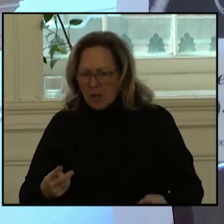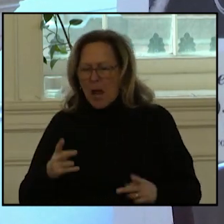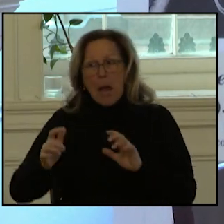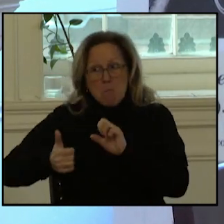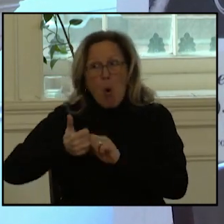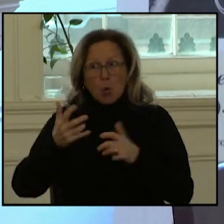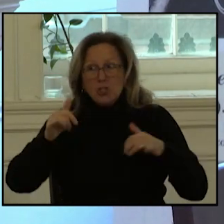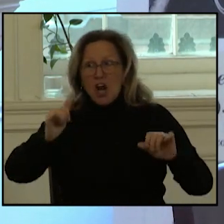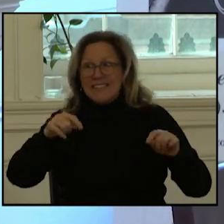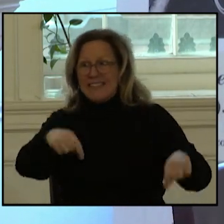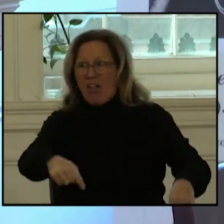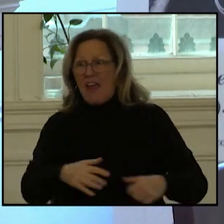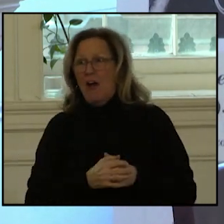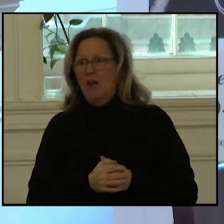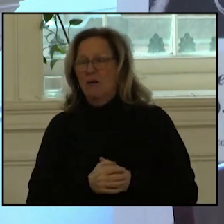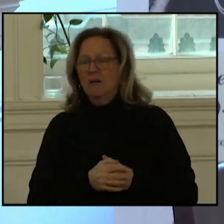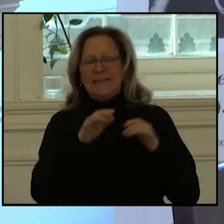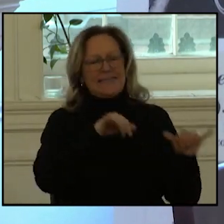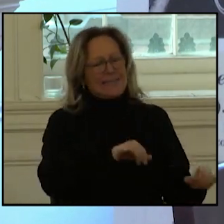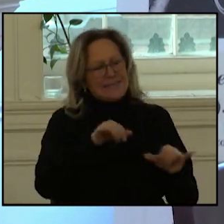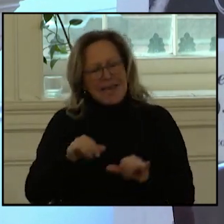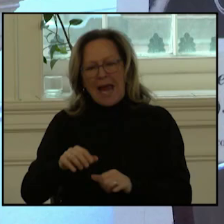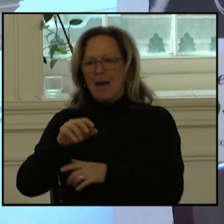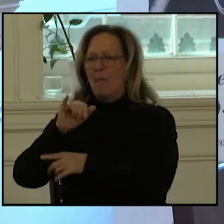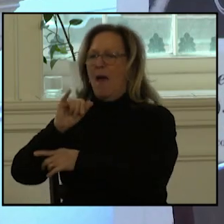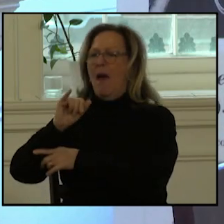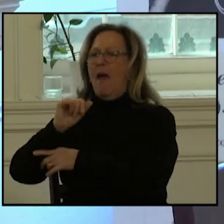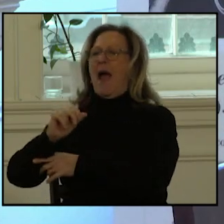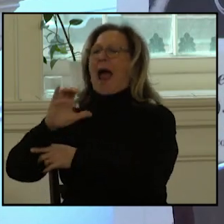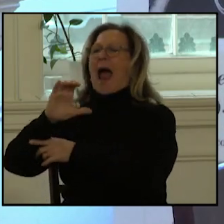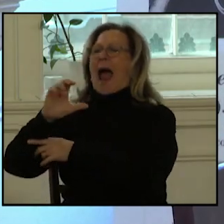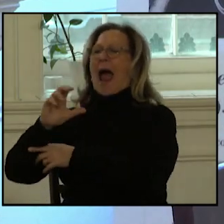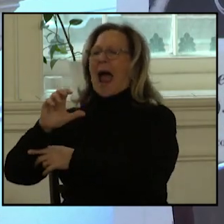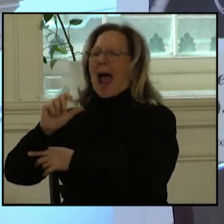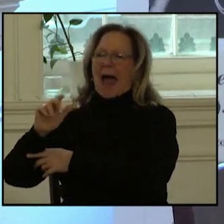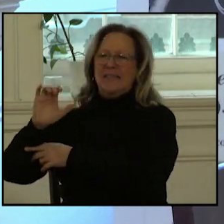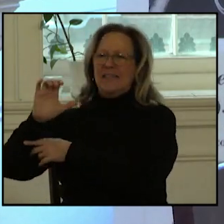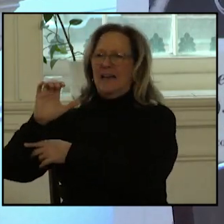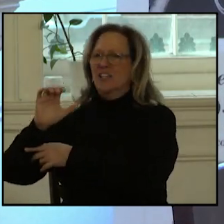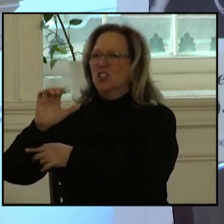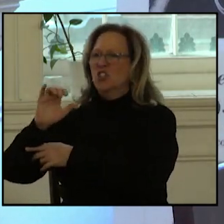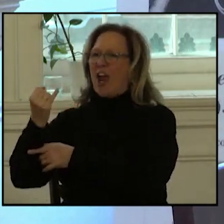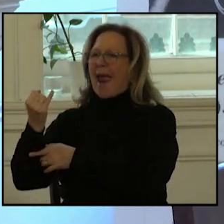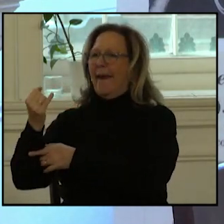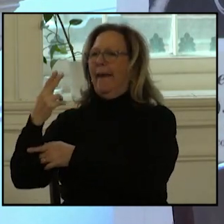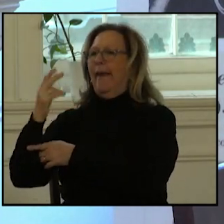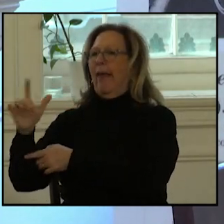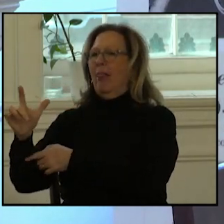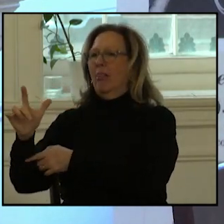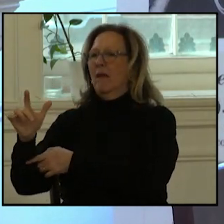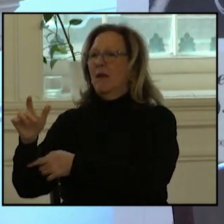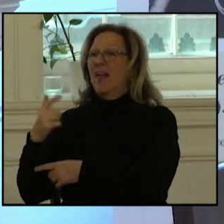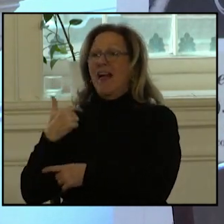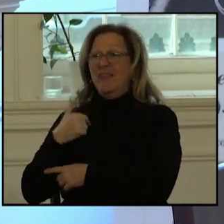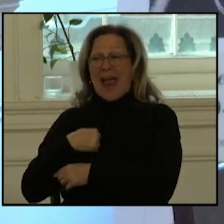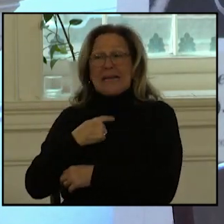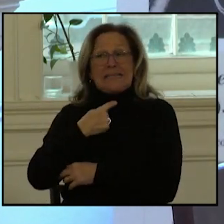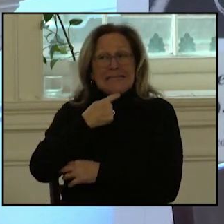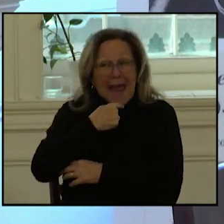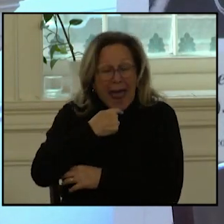similar story with Isaac J. Hill. They say they moved the bodies, but we're not sure if they ever really